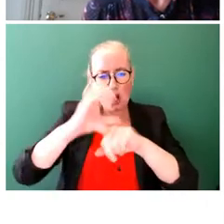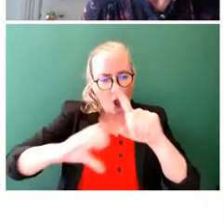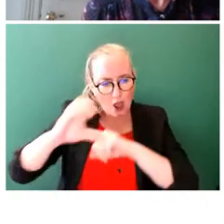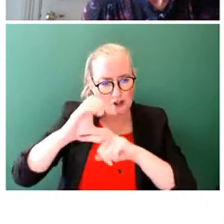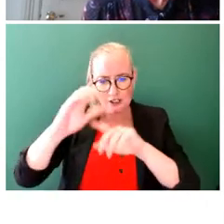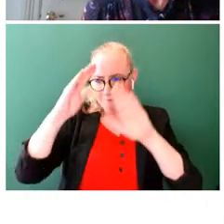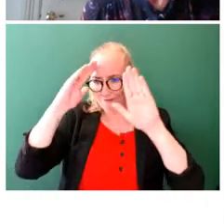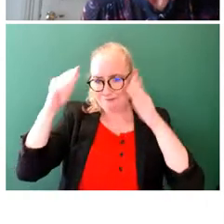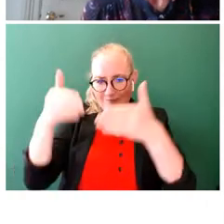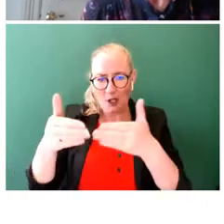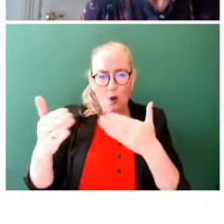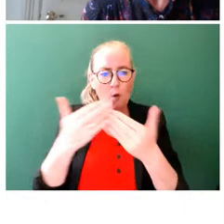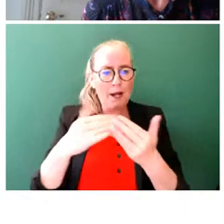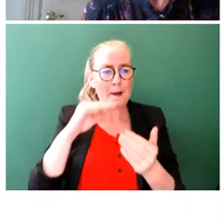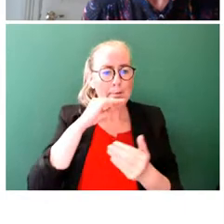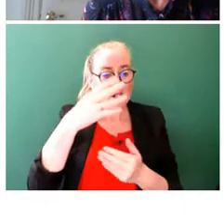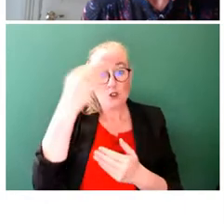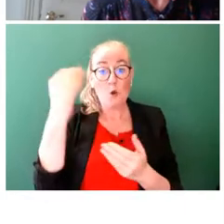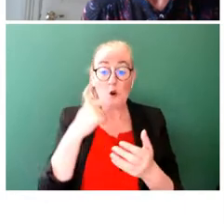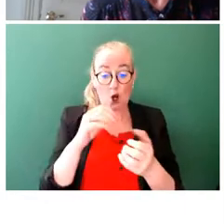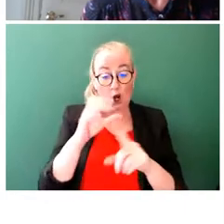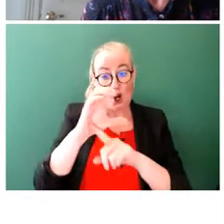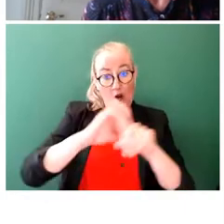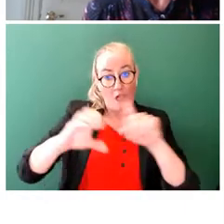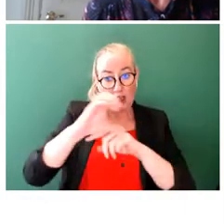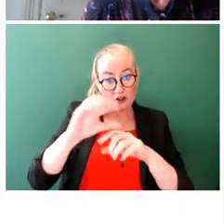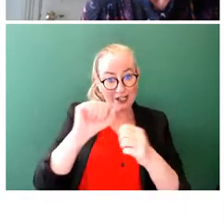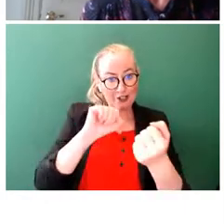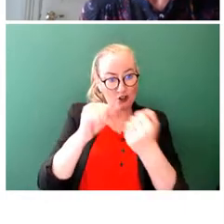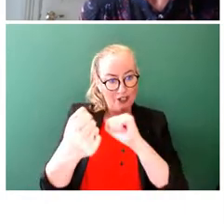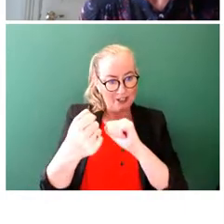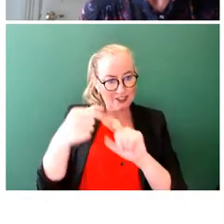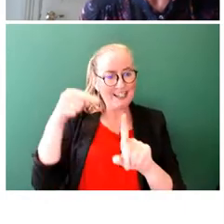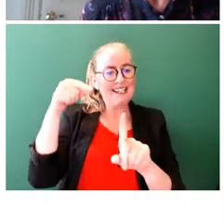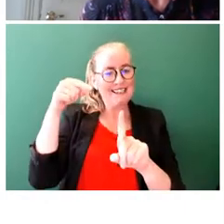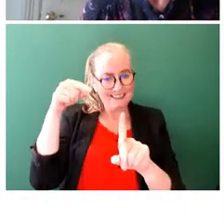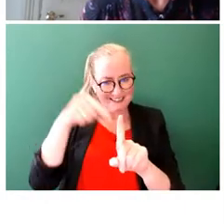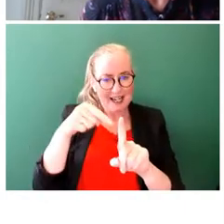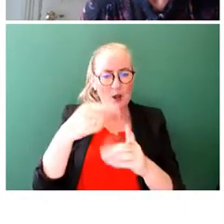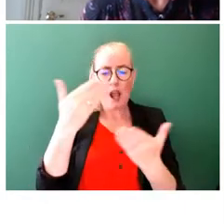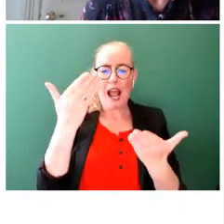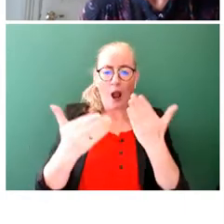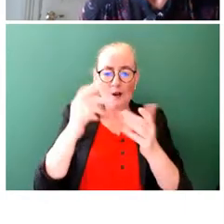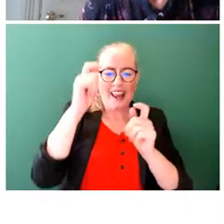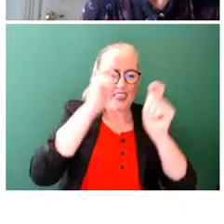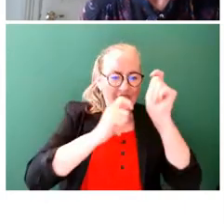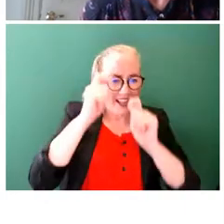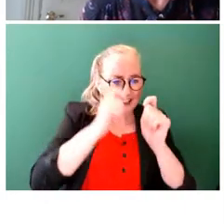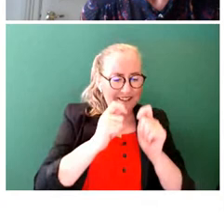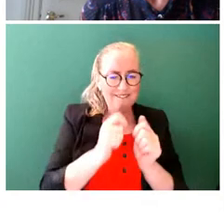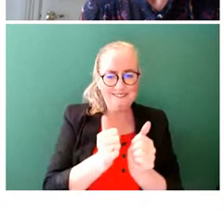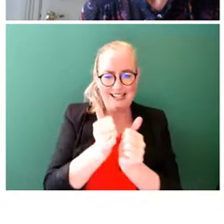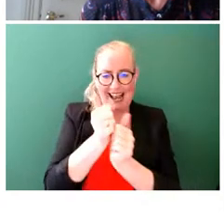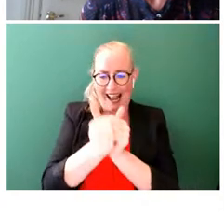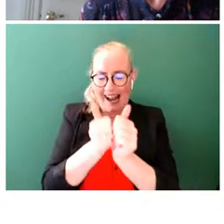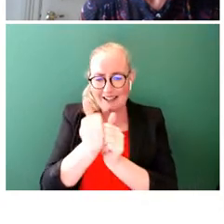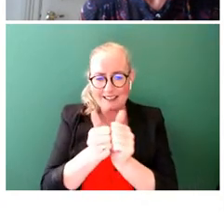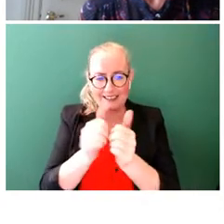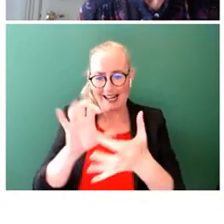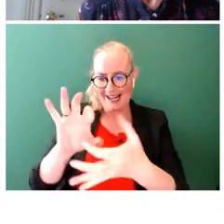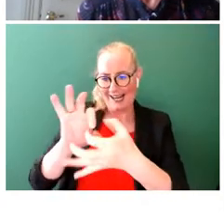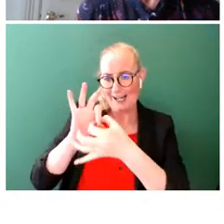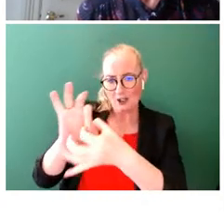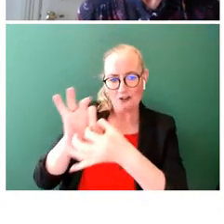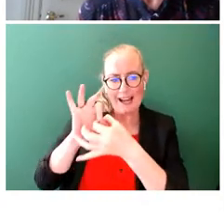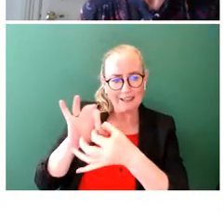our country. So culture change is something else. It's a culture is the way we think about dementia, we act and we interact with people with